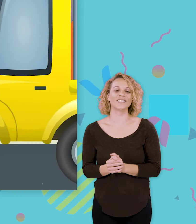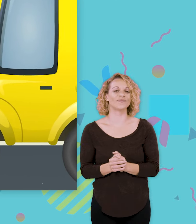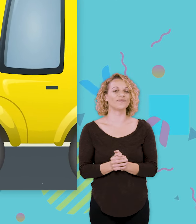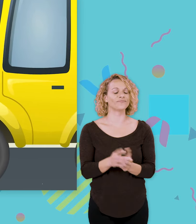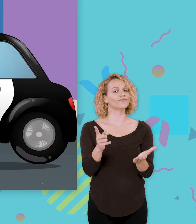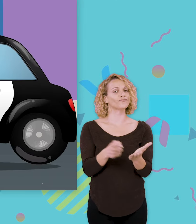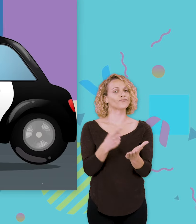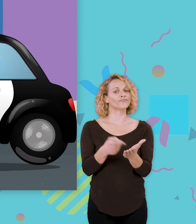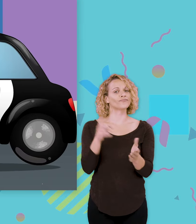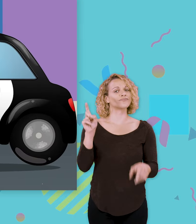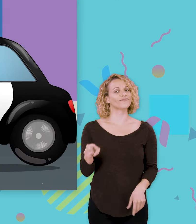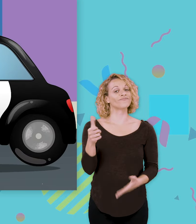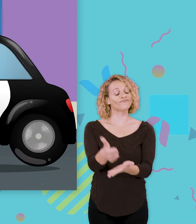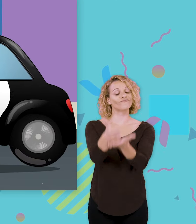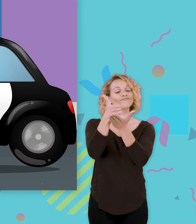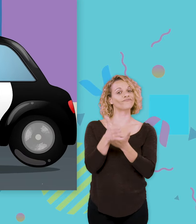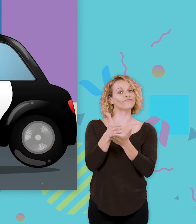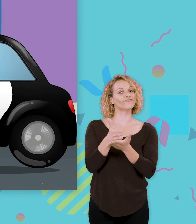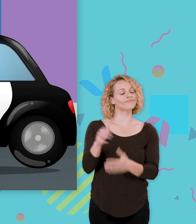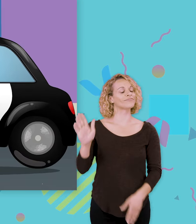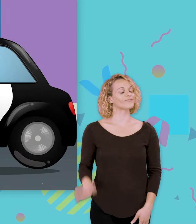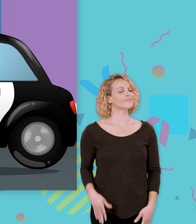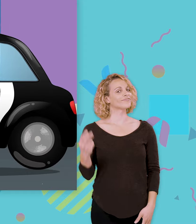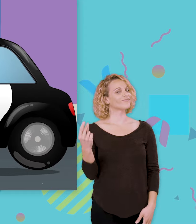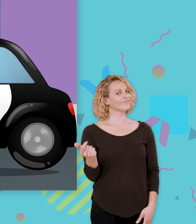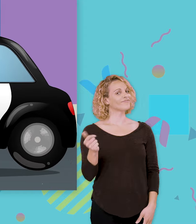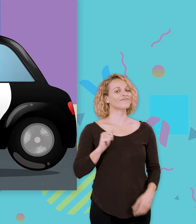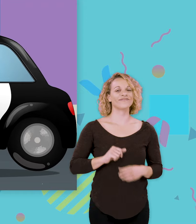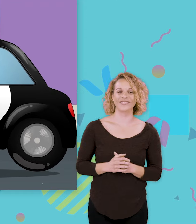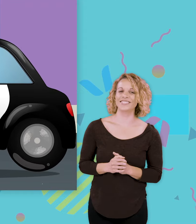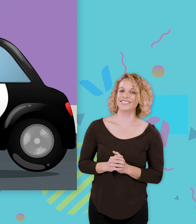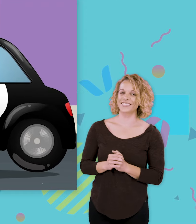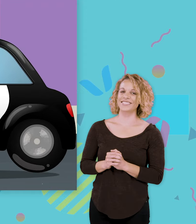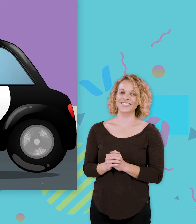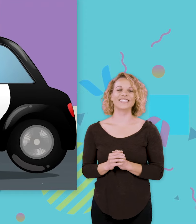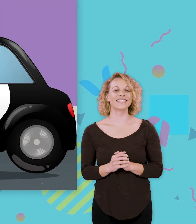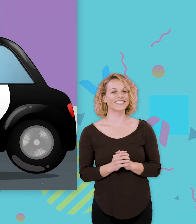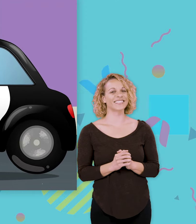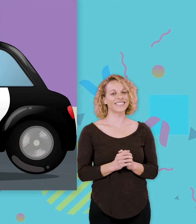crime. Sometimes you need the help of a canine.